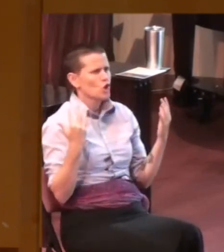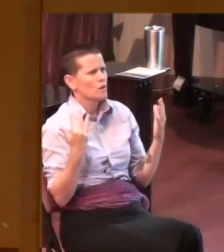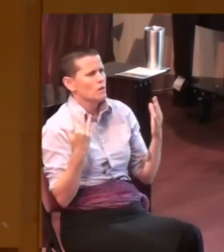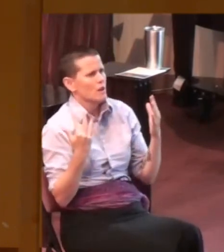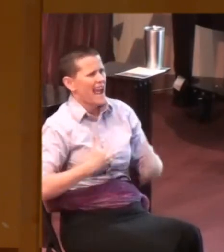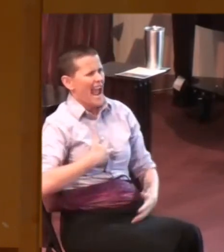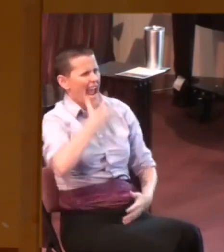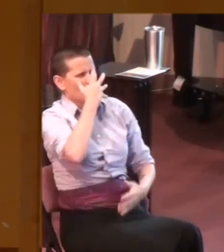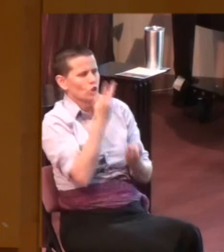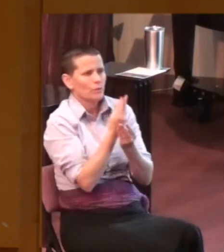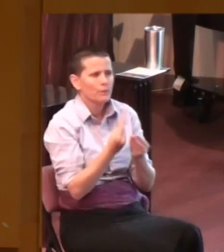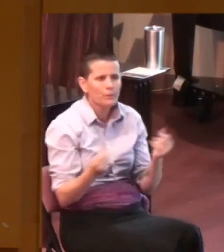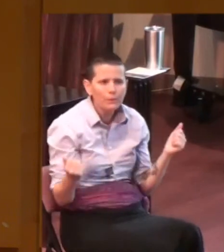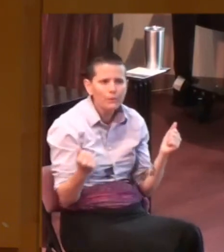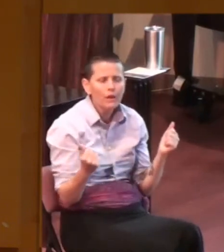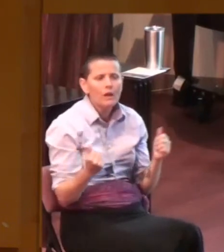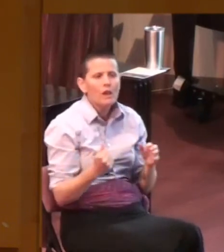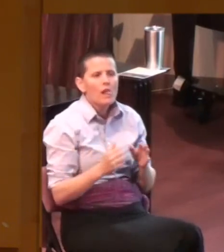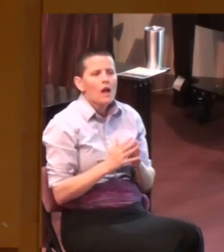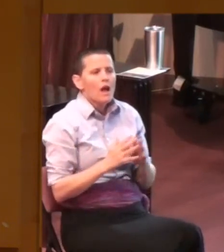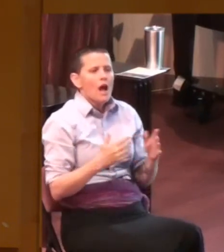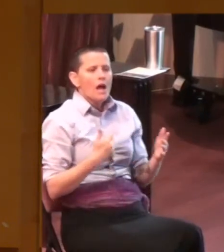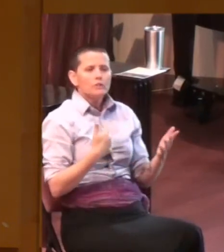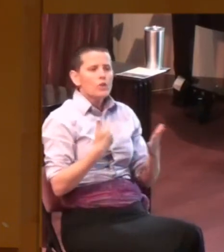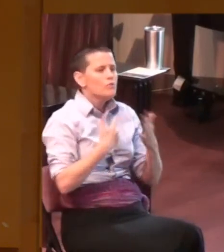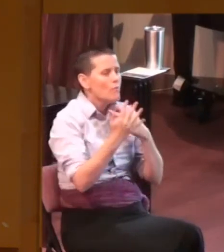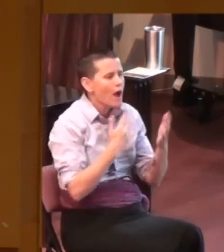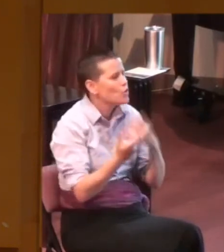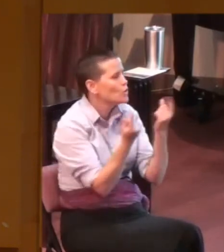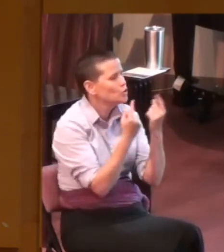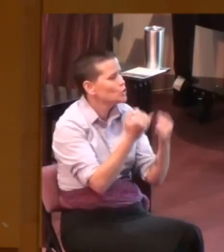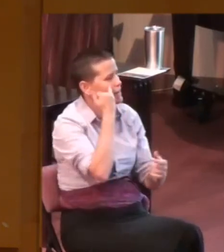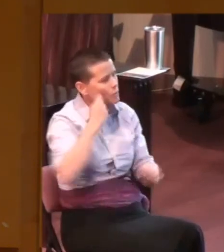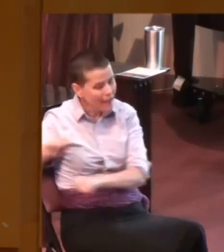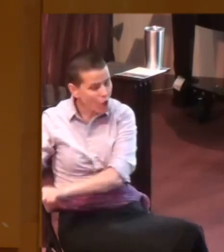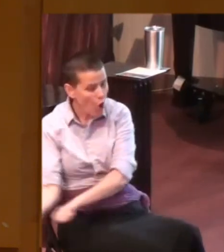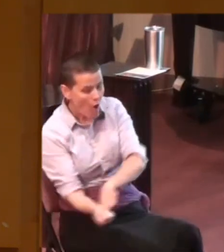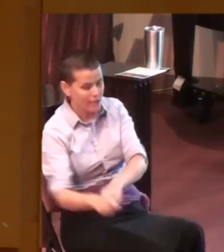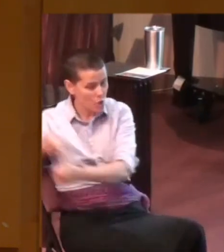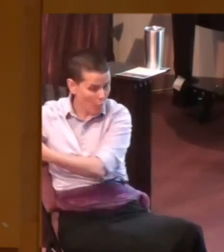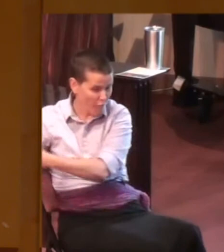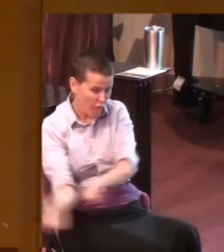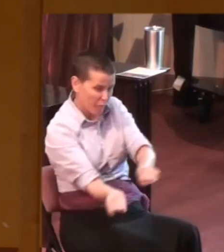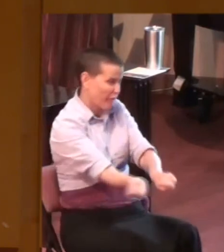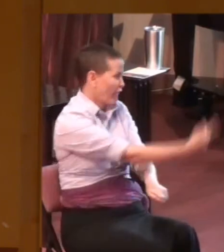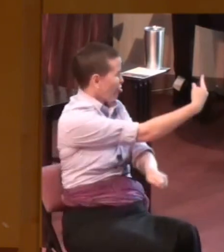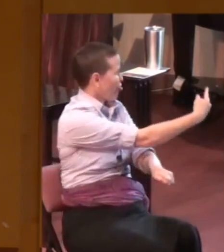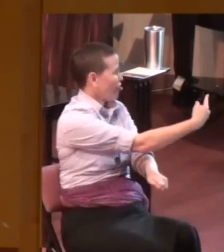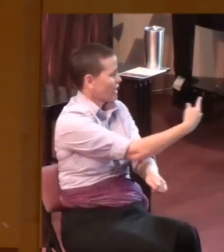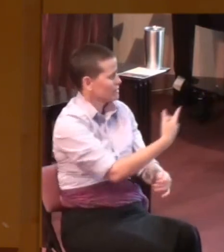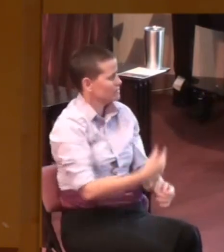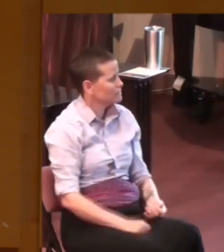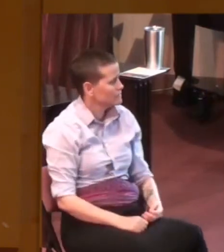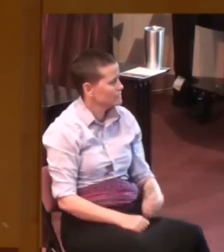you're slicing a golf ball, your last golf ball into the woods, or somebody cuts you off in traffic, there's a party, all of